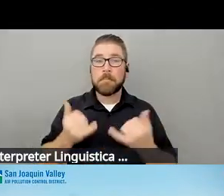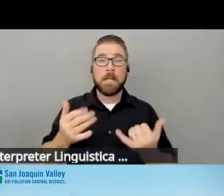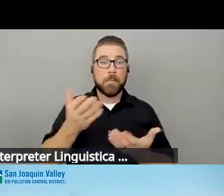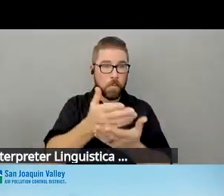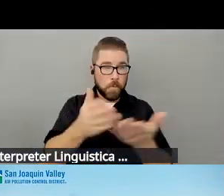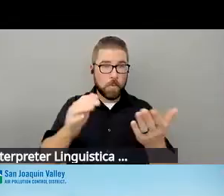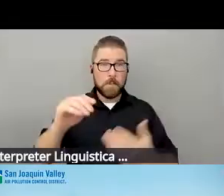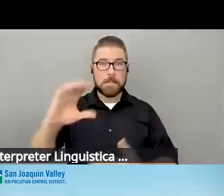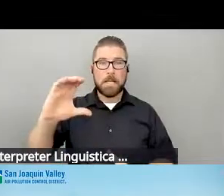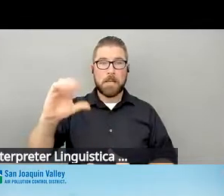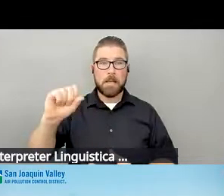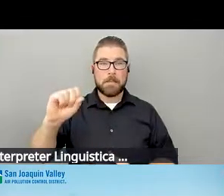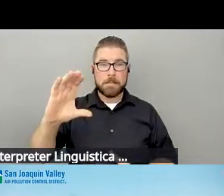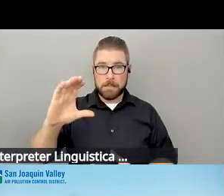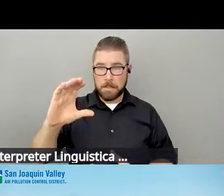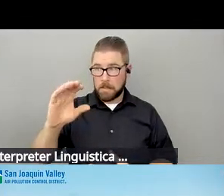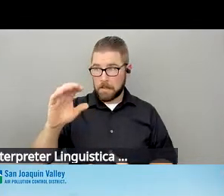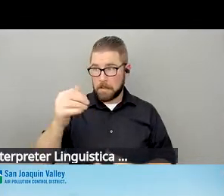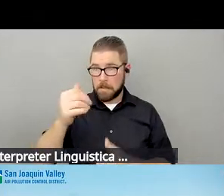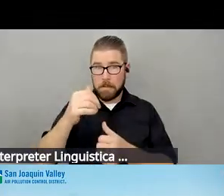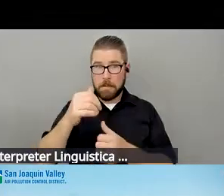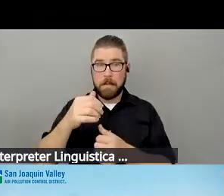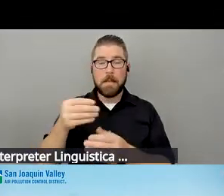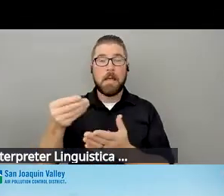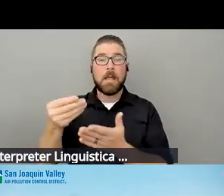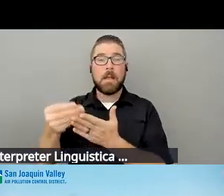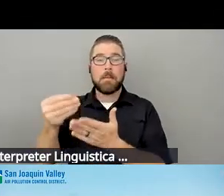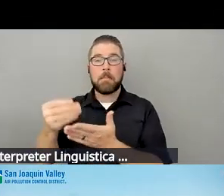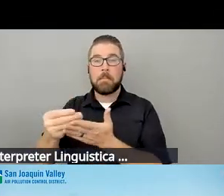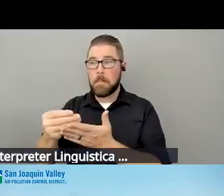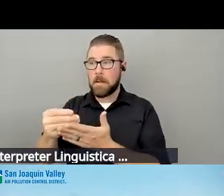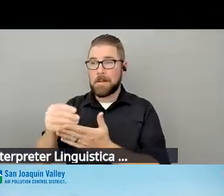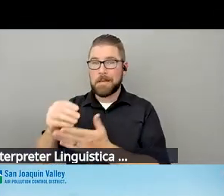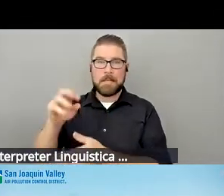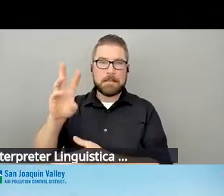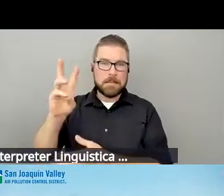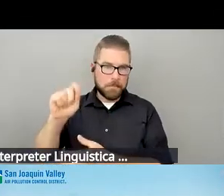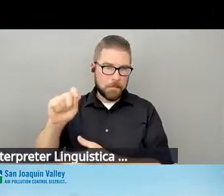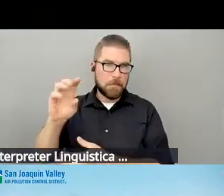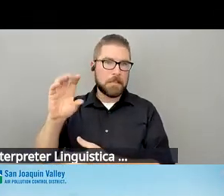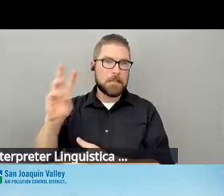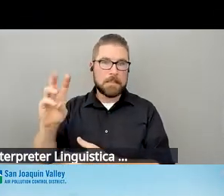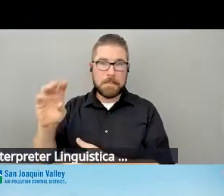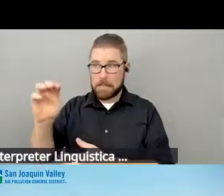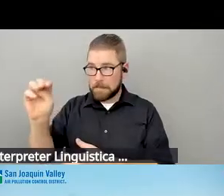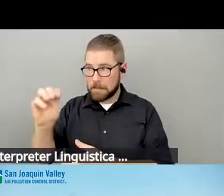for reallocating funds to please state your opposition.